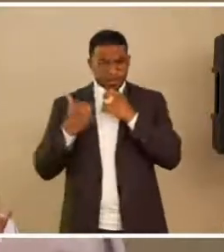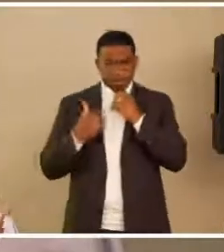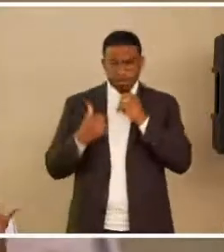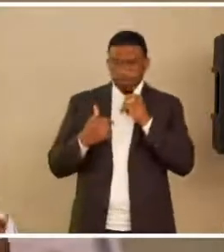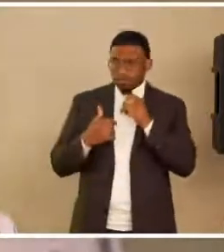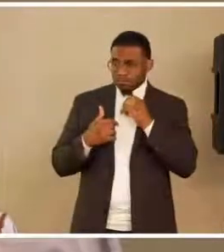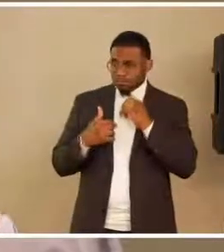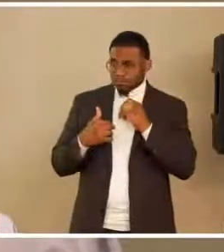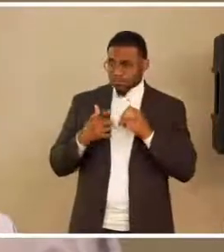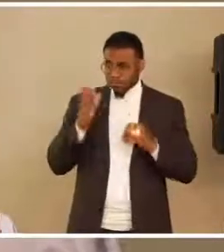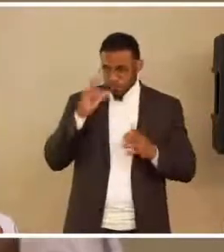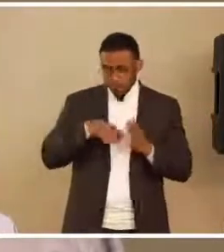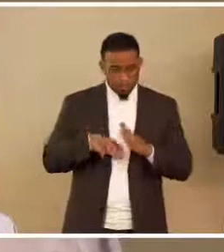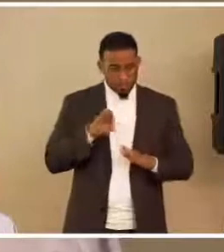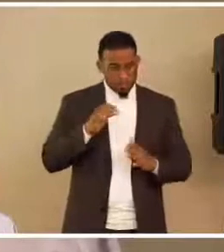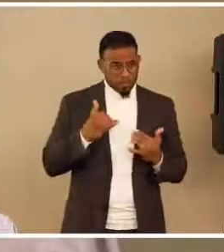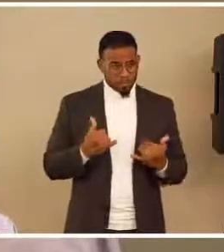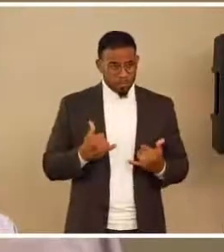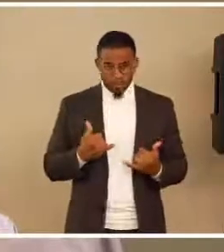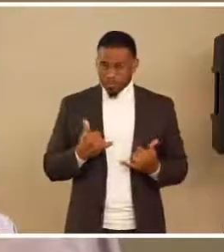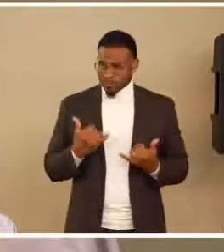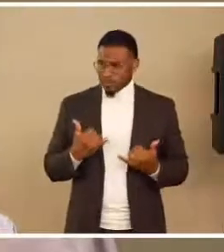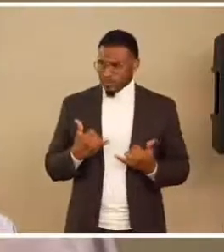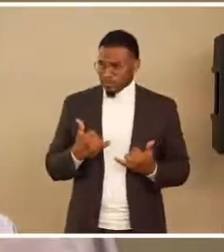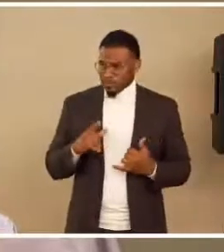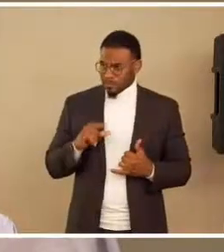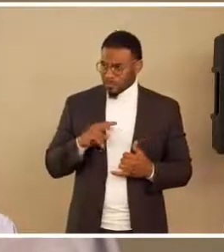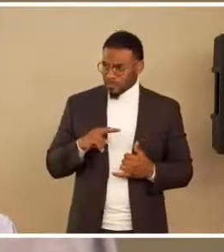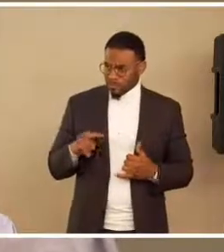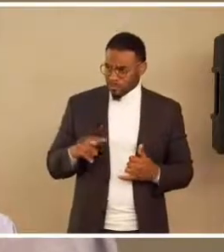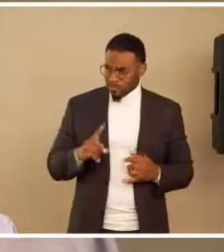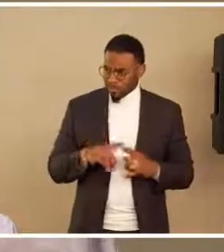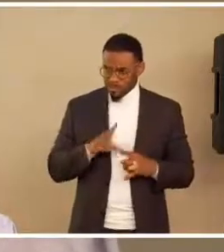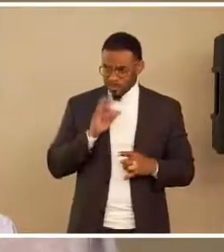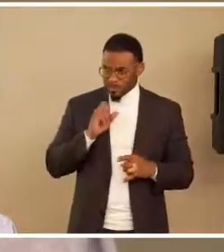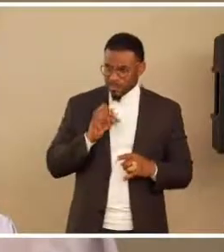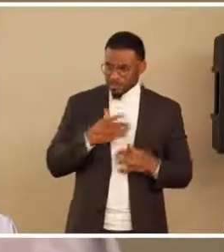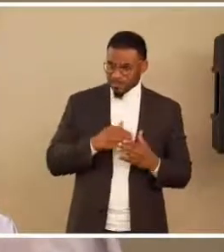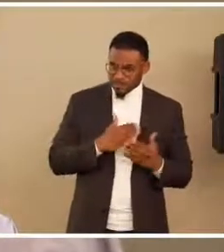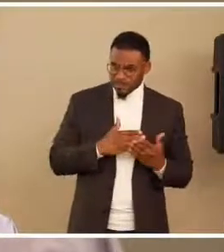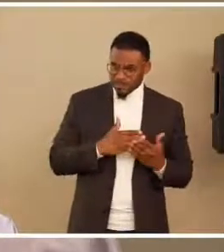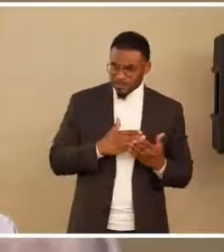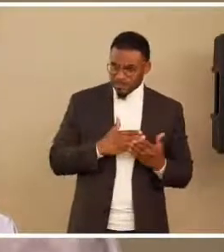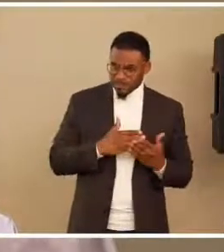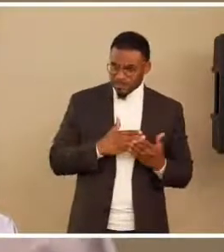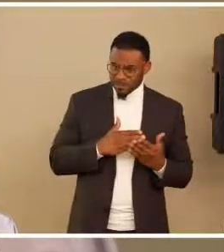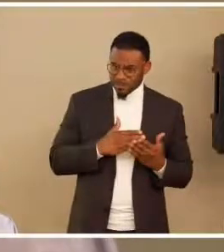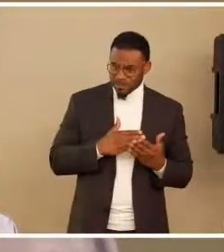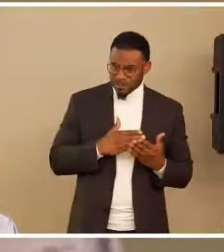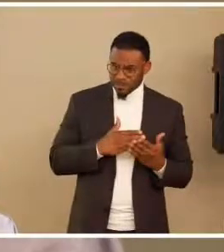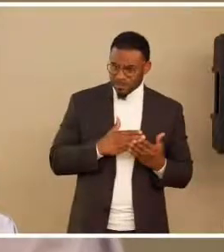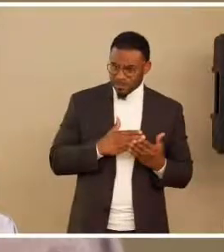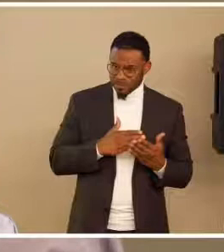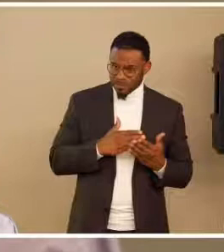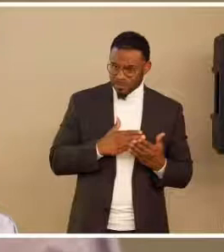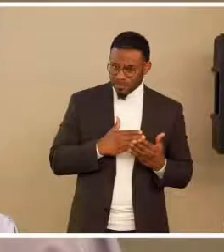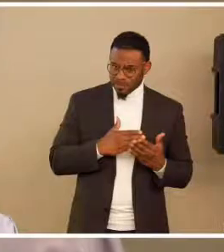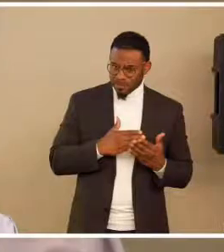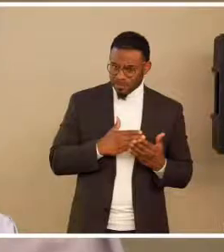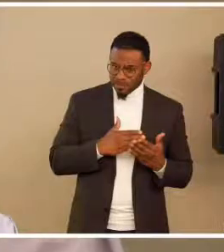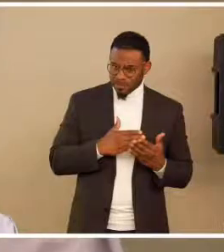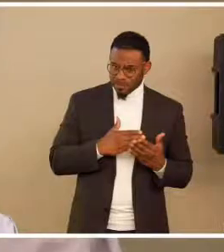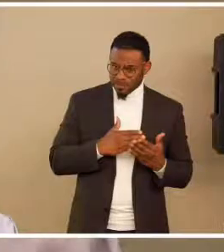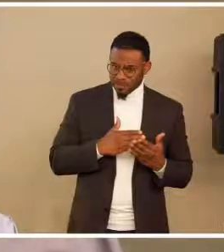are rediscovering it now, like today in 2022, but it was part of something that was, you know, very